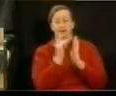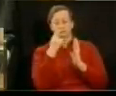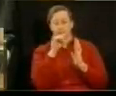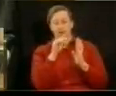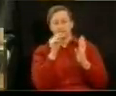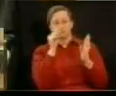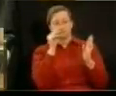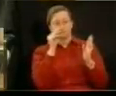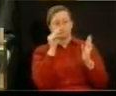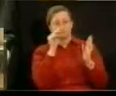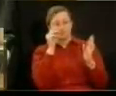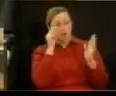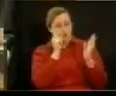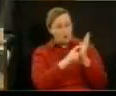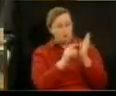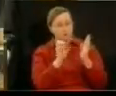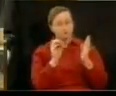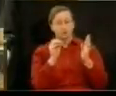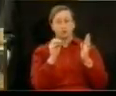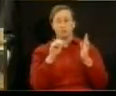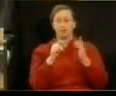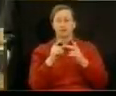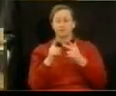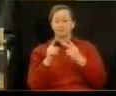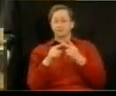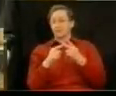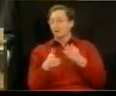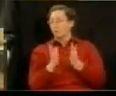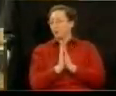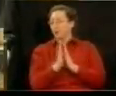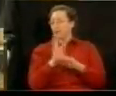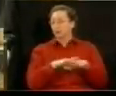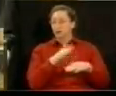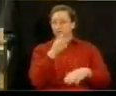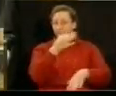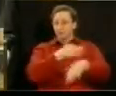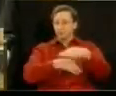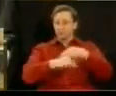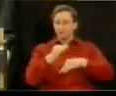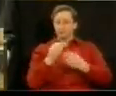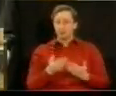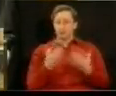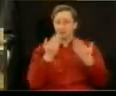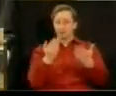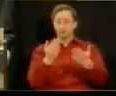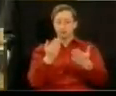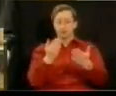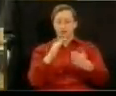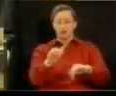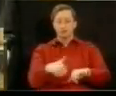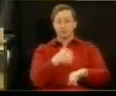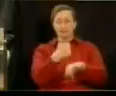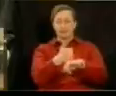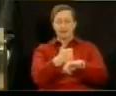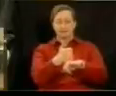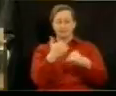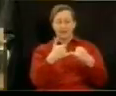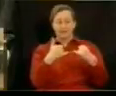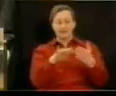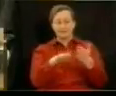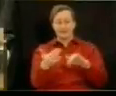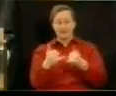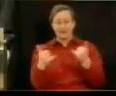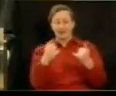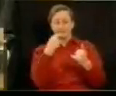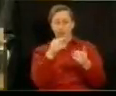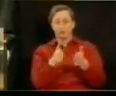Secondly, I request that on this substitute motion that we set a deadline for the